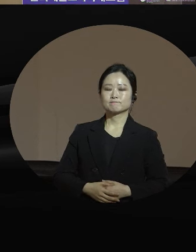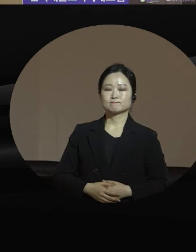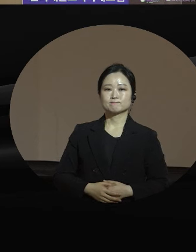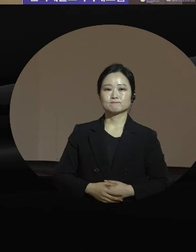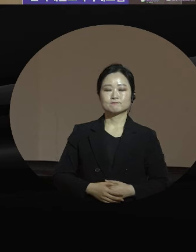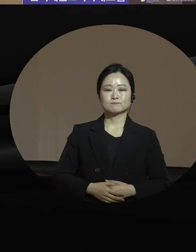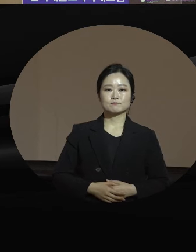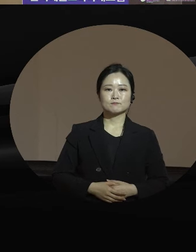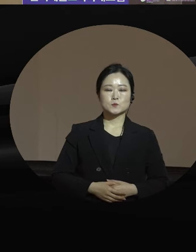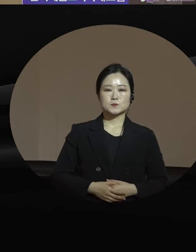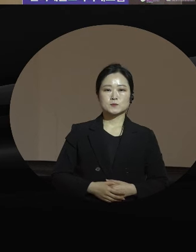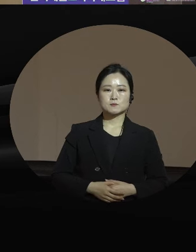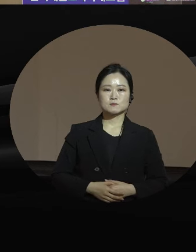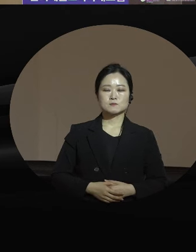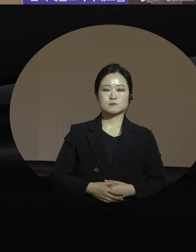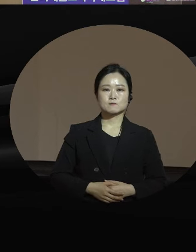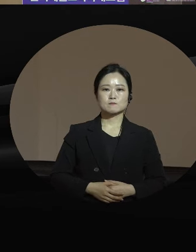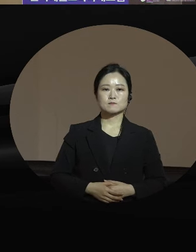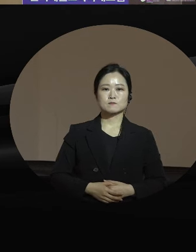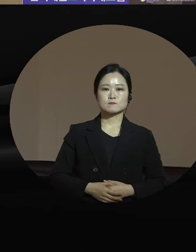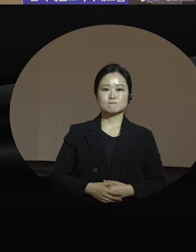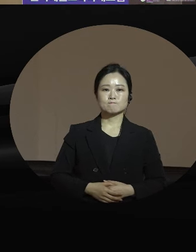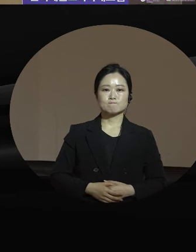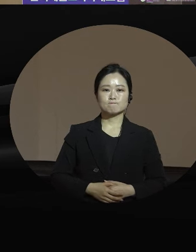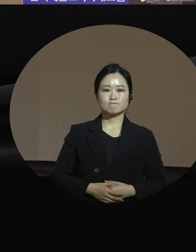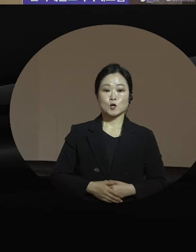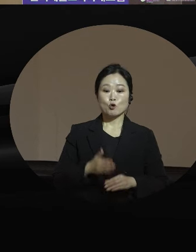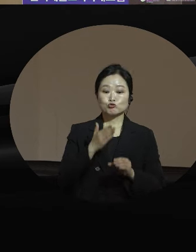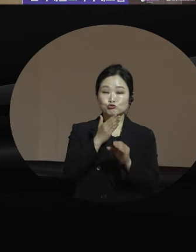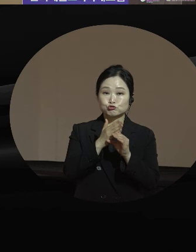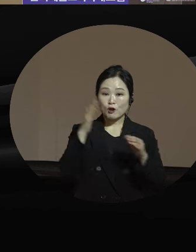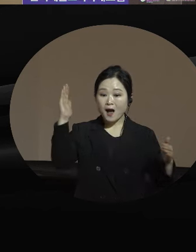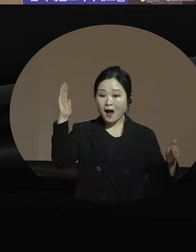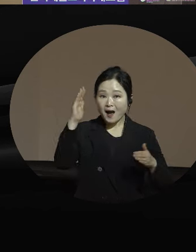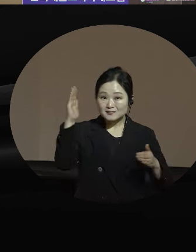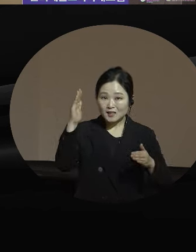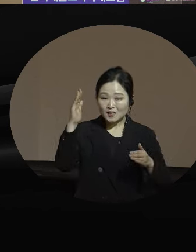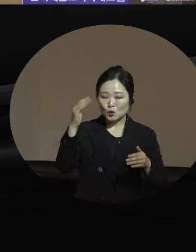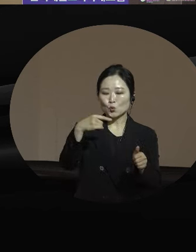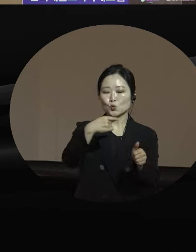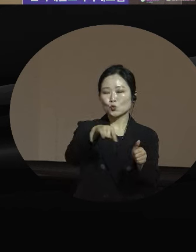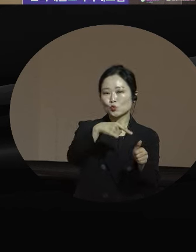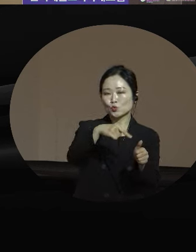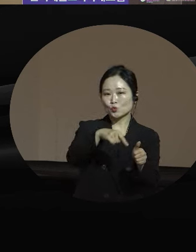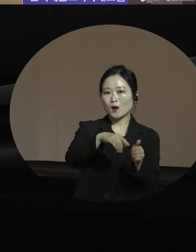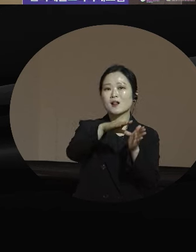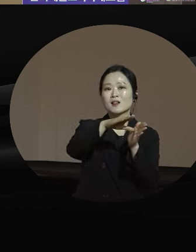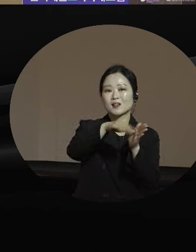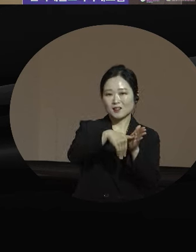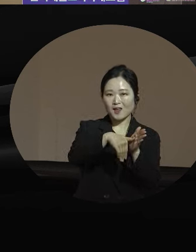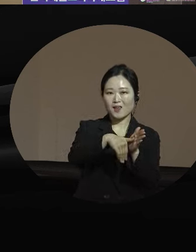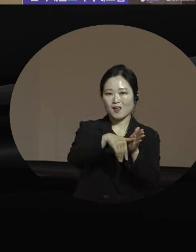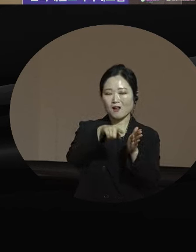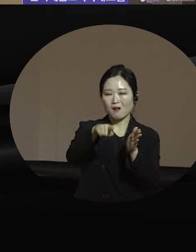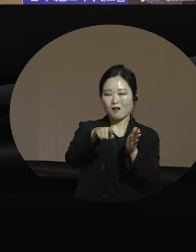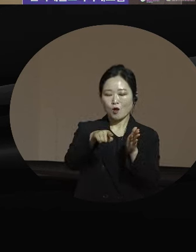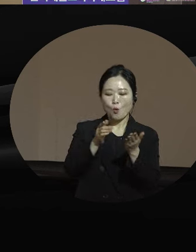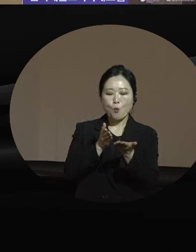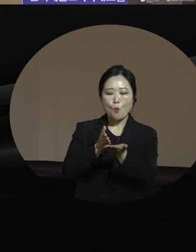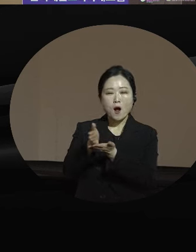the educational program. And of secondary schools, it's planned to have the horse